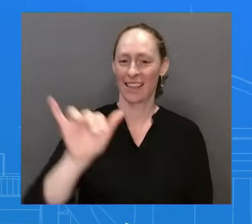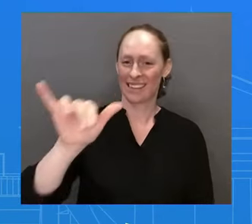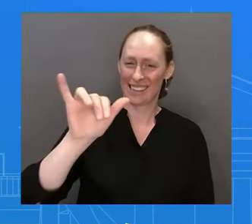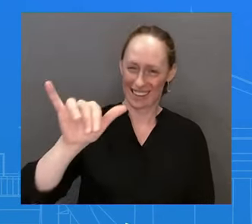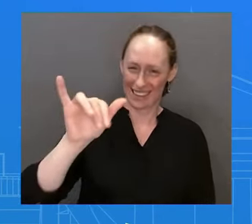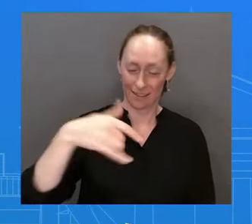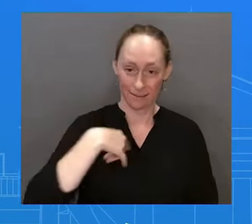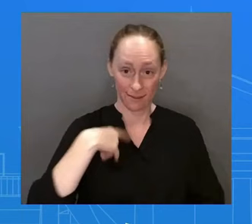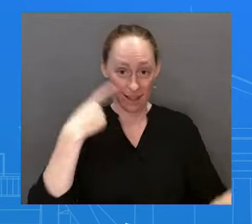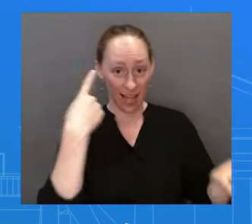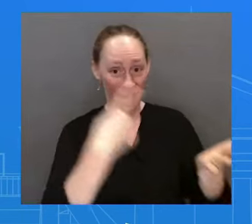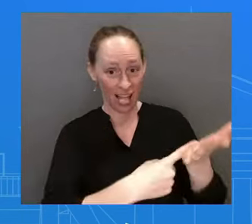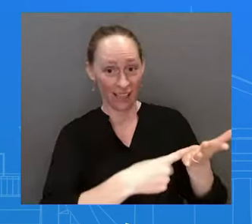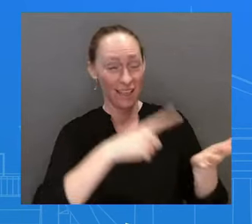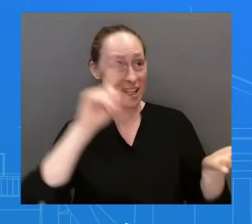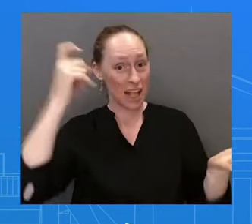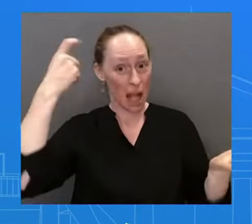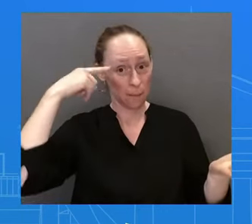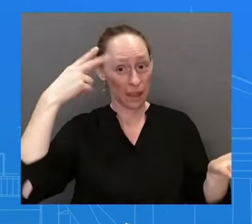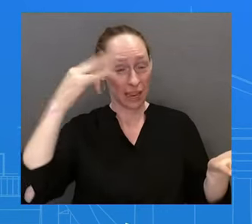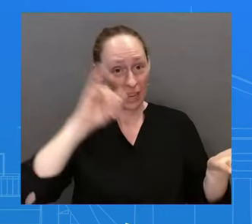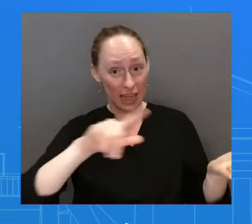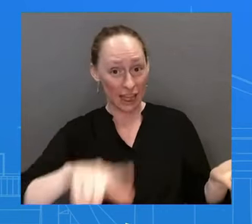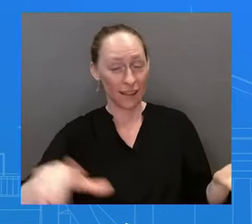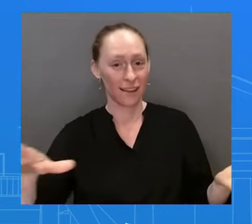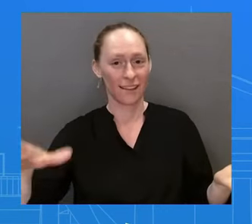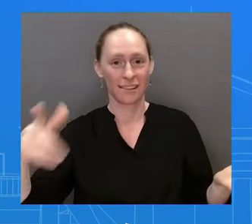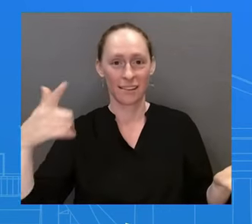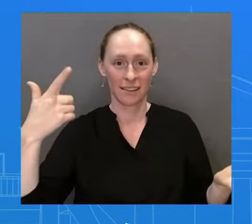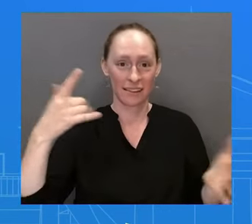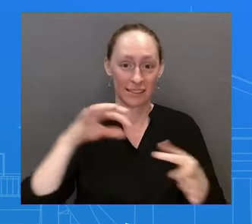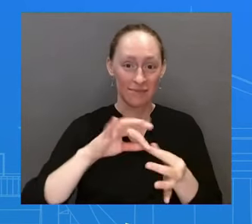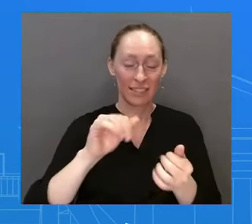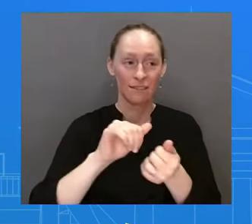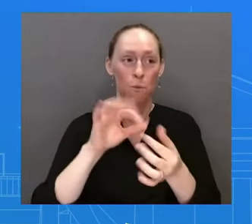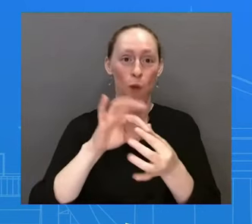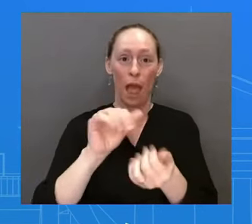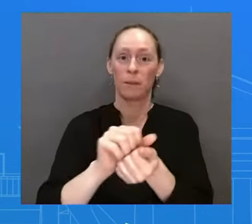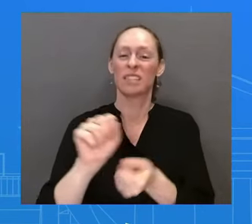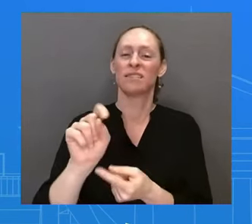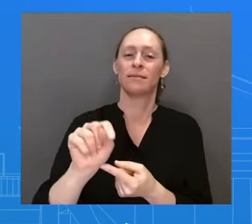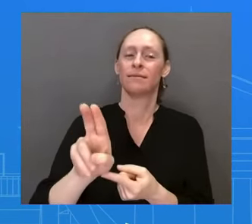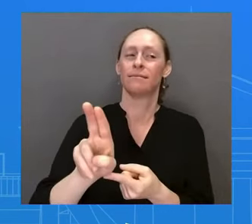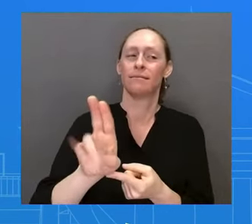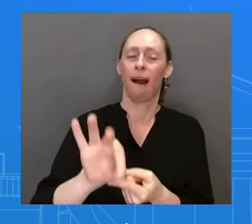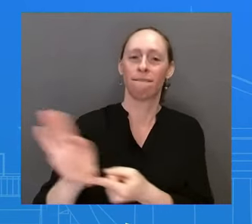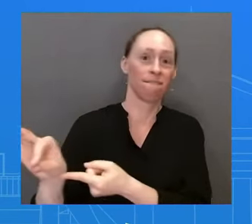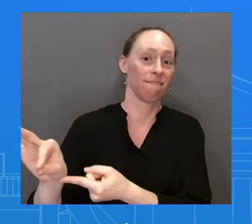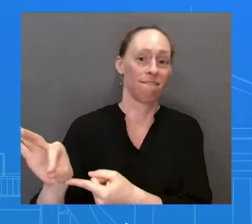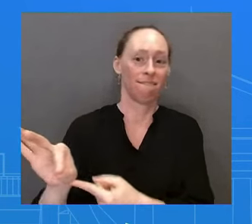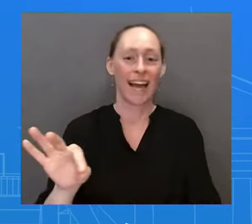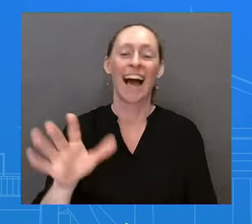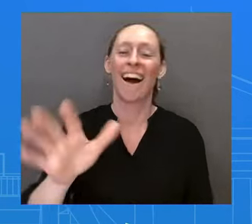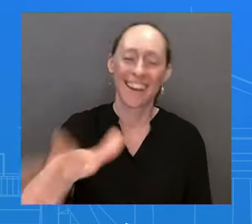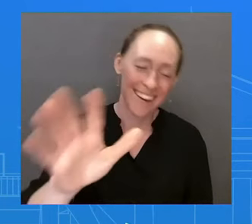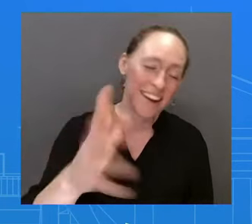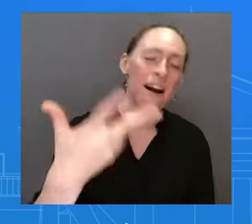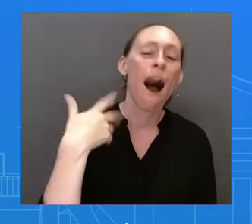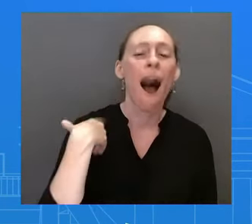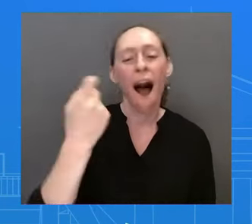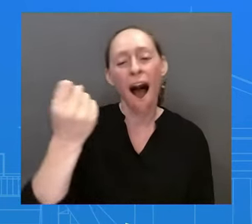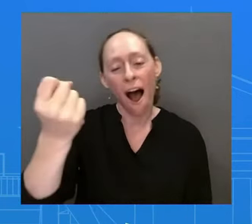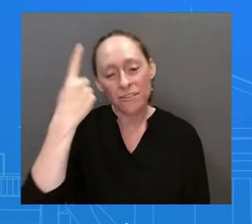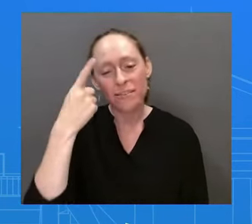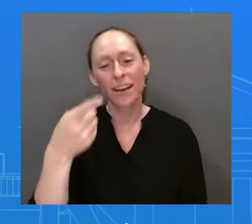are coming from on this. I'm just simply not going to talk about this ongoing case. That is really for the Justice